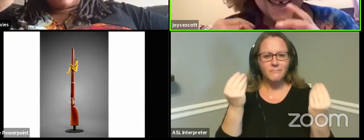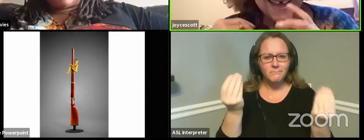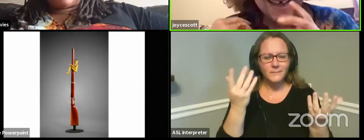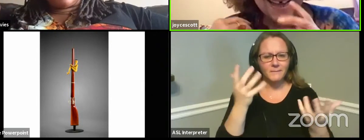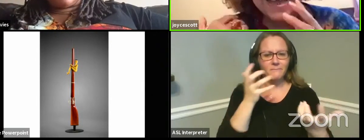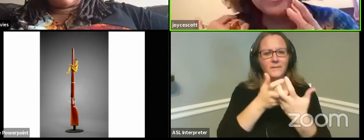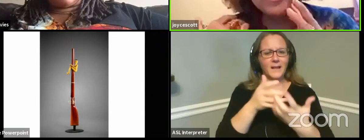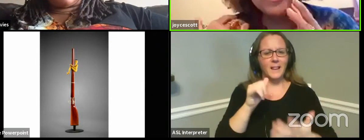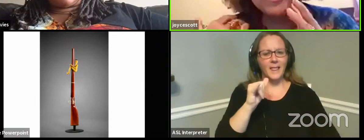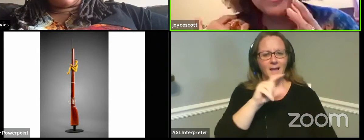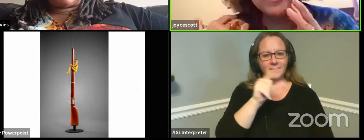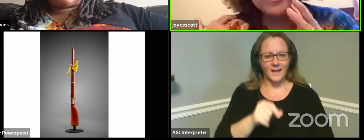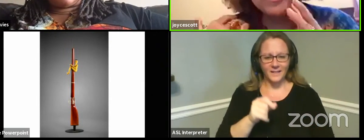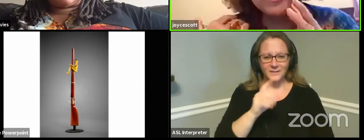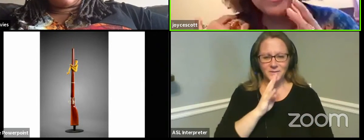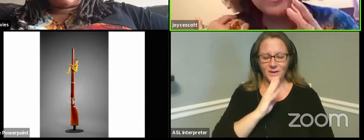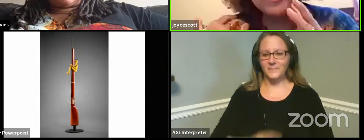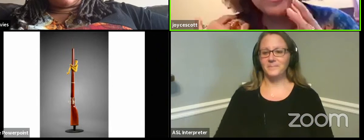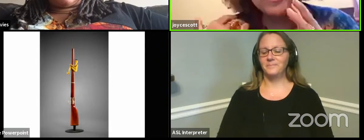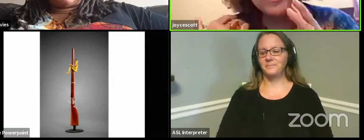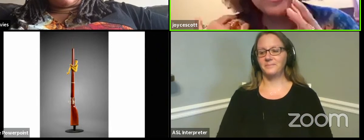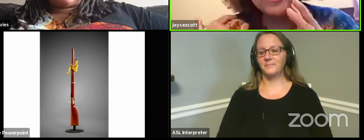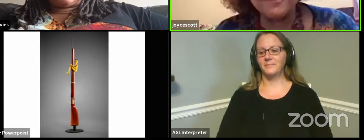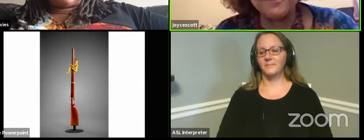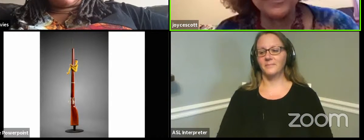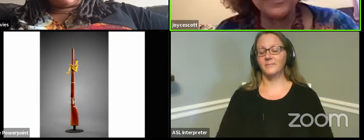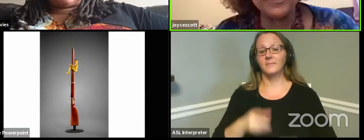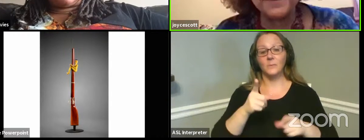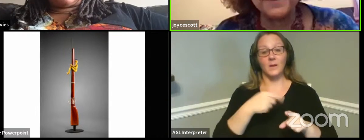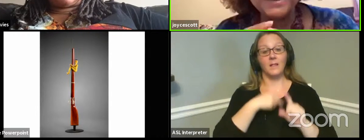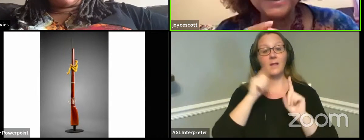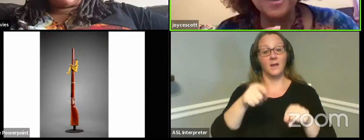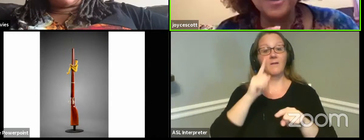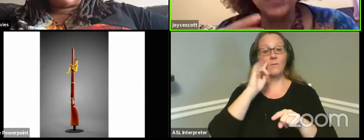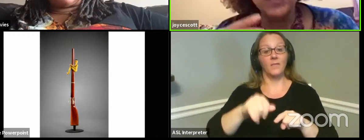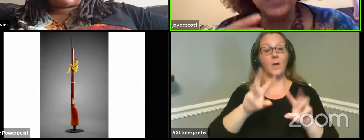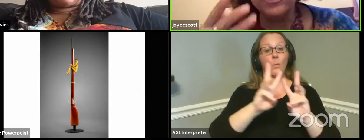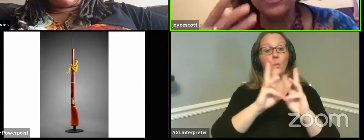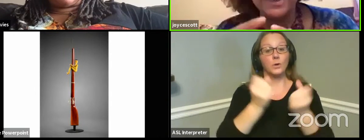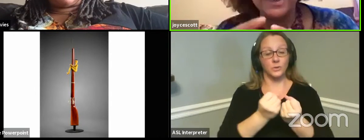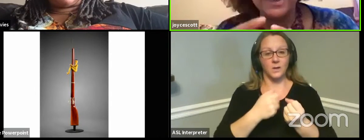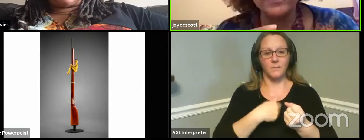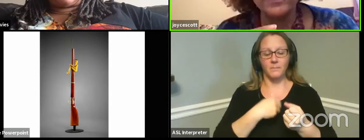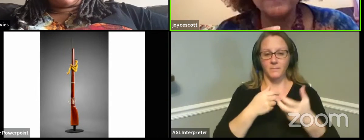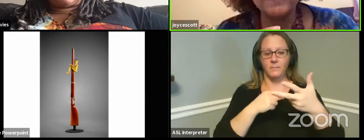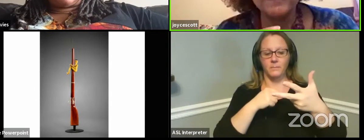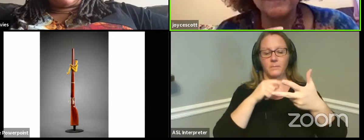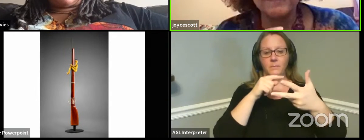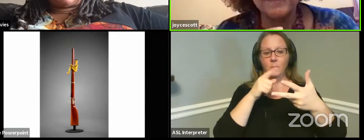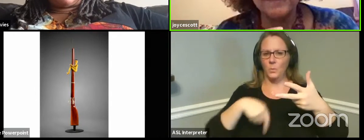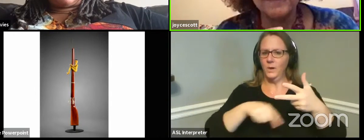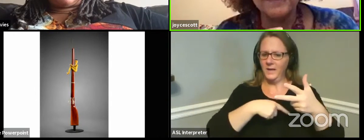I had actually three different times in that workshop, and I can tell you we grew together.